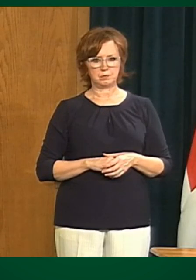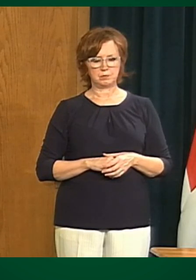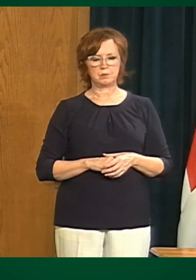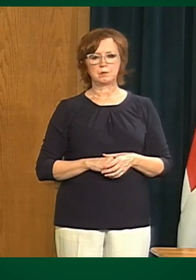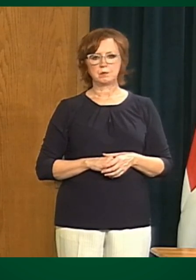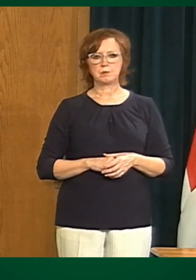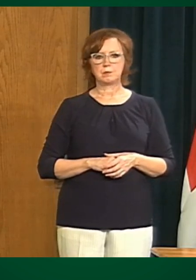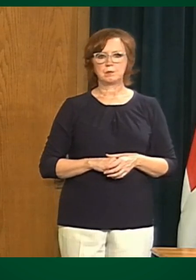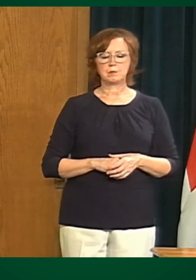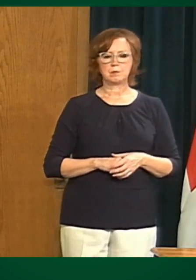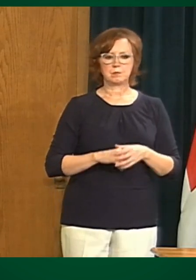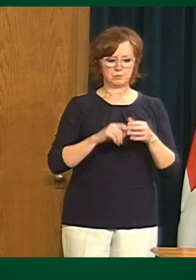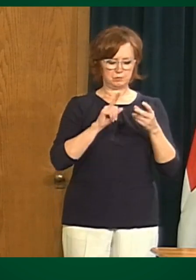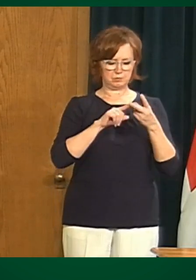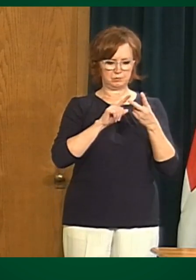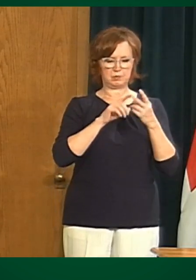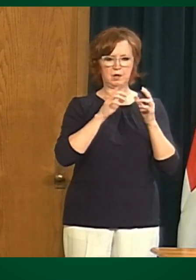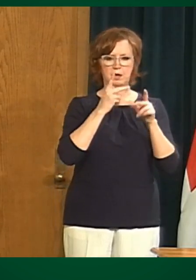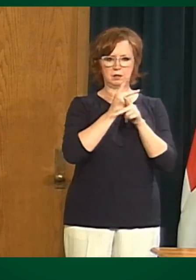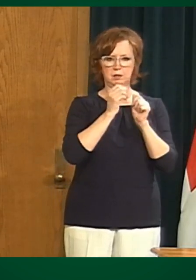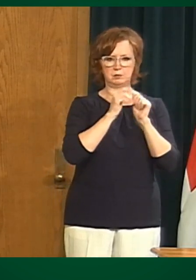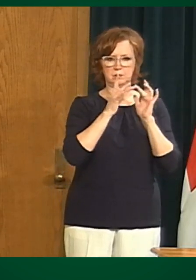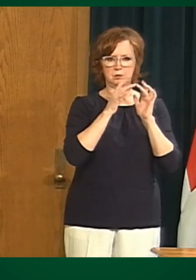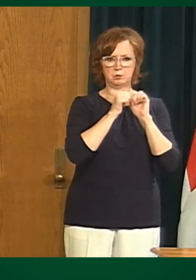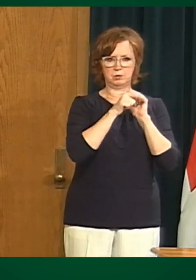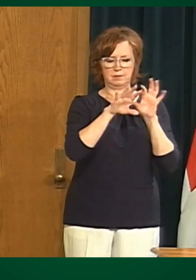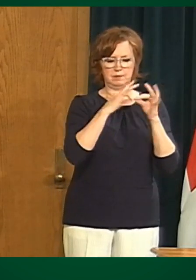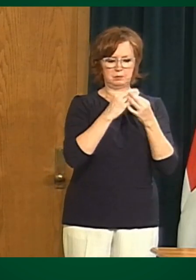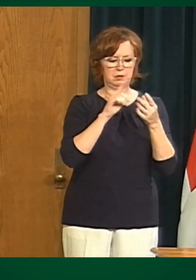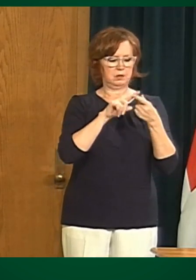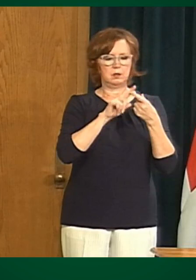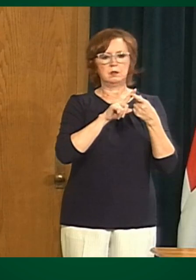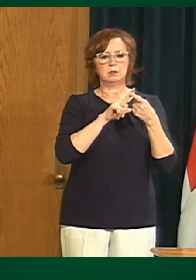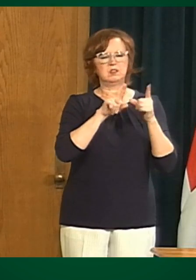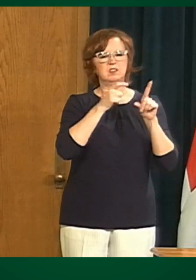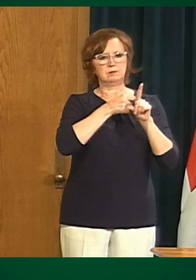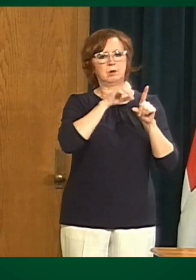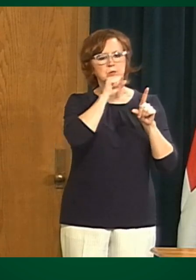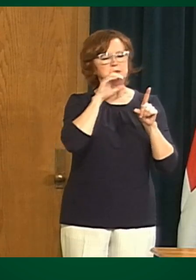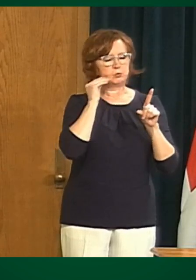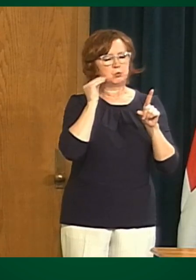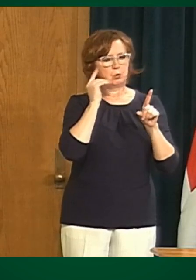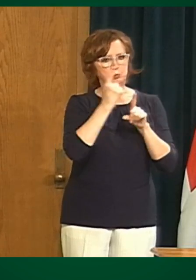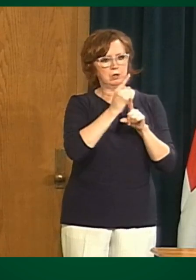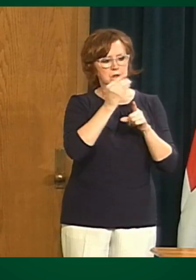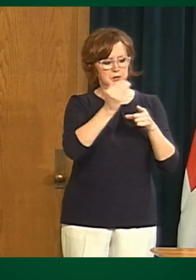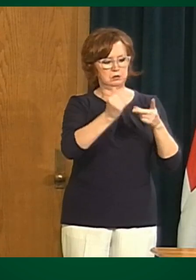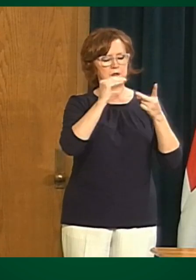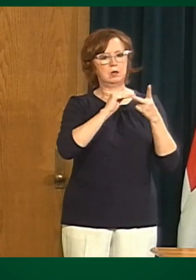of how many other cases, we have one other